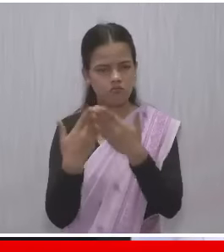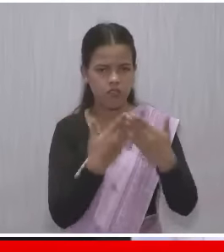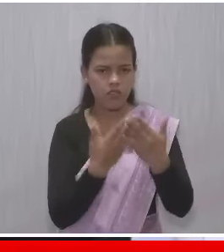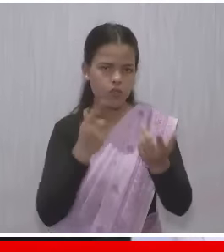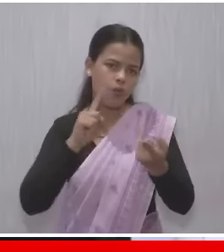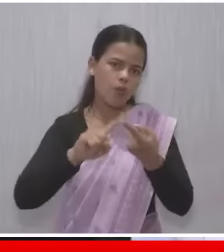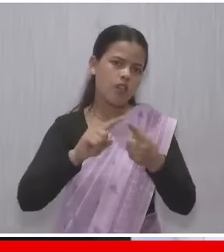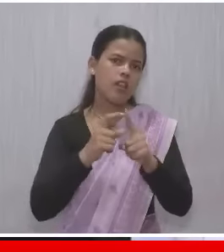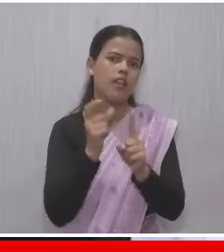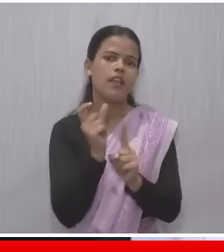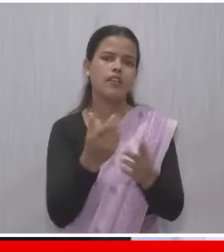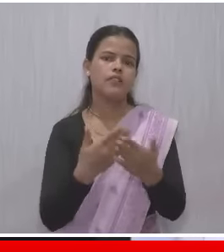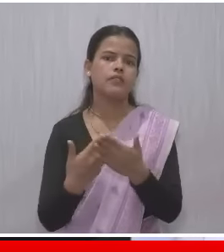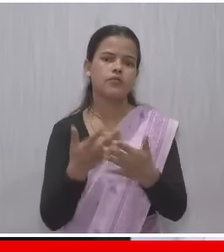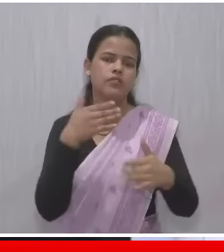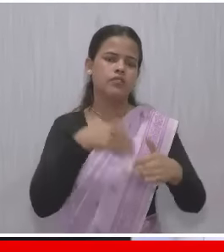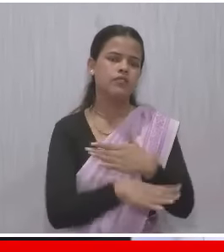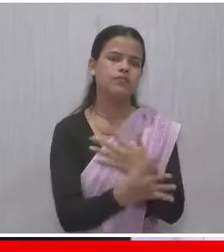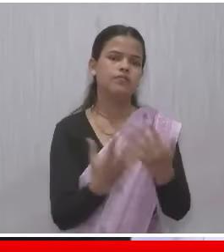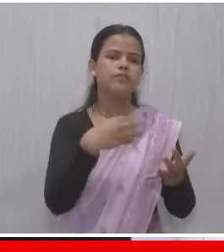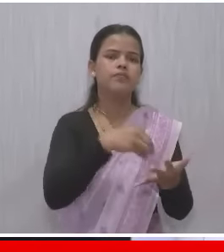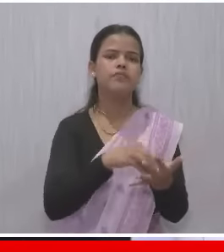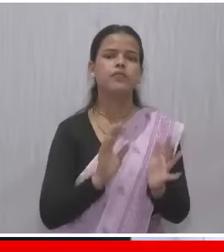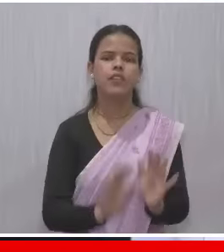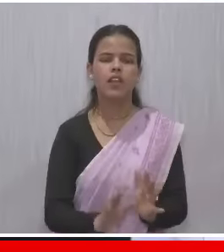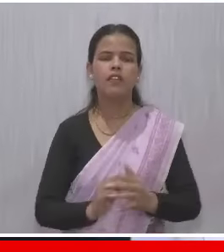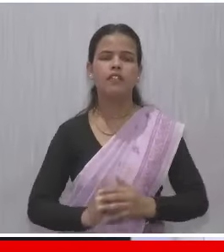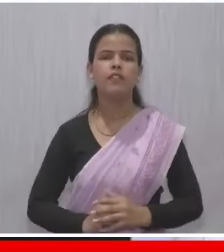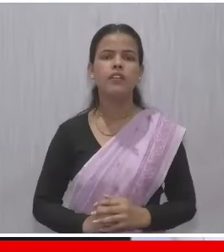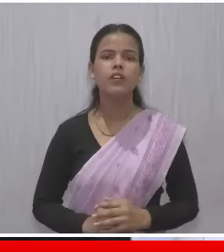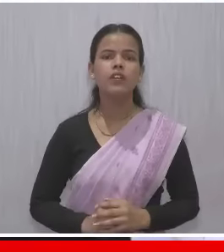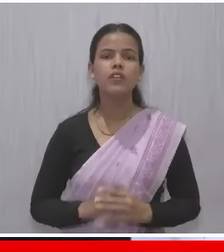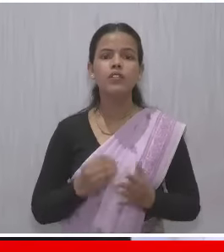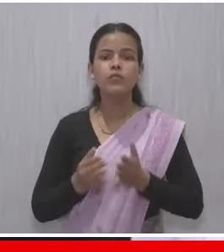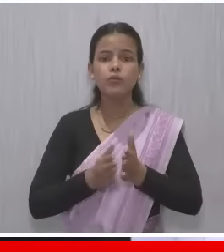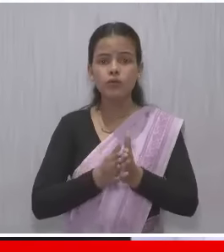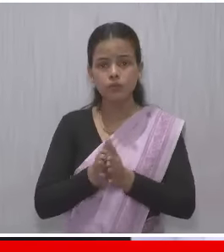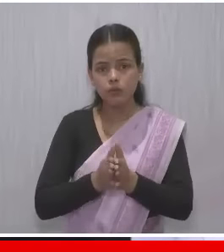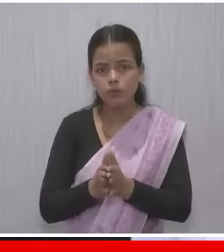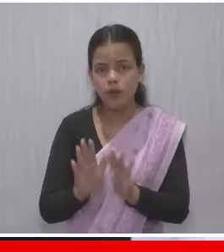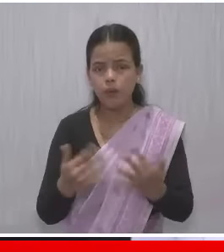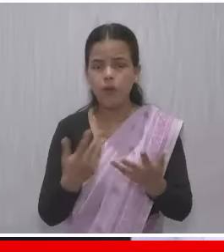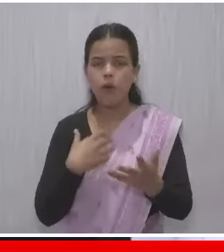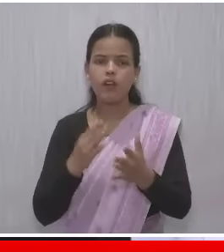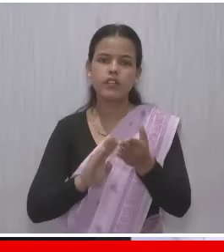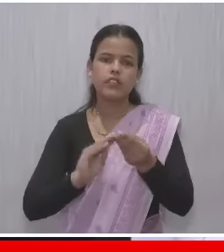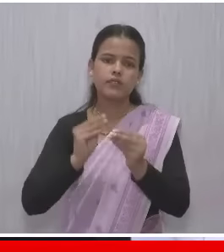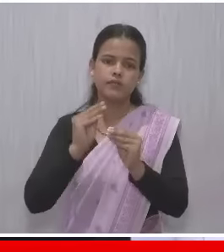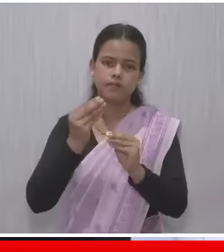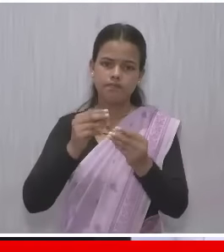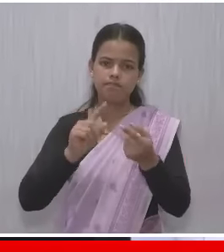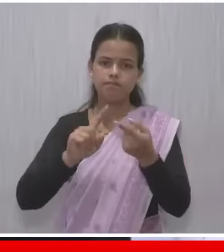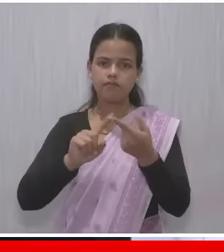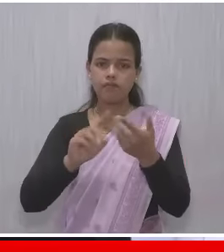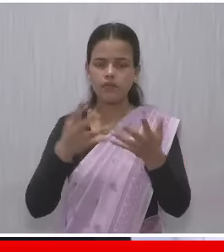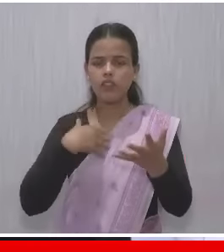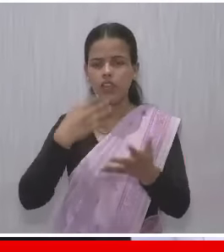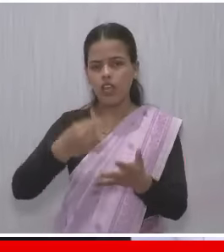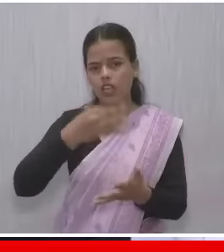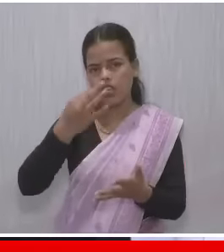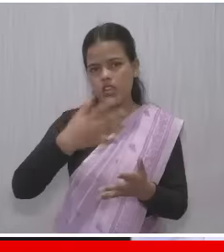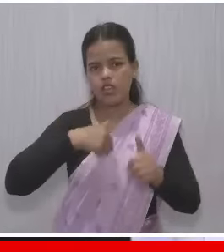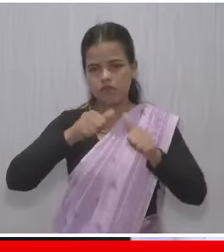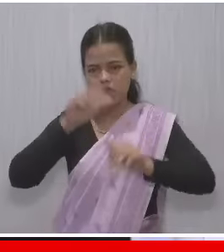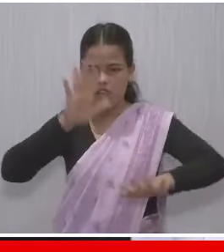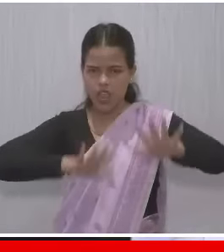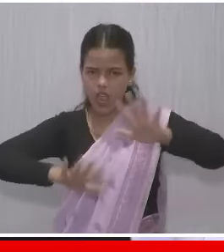education. Next, to promote the implementation of structured career guidance and counseling activities in